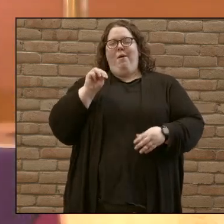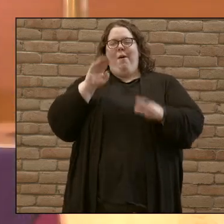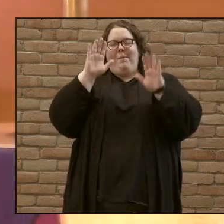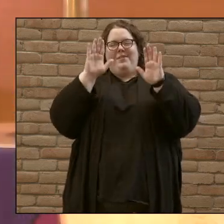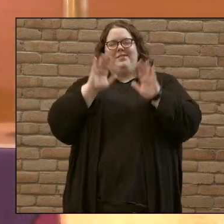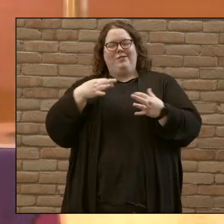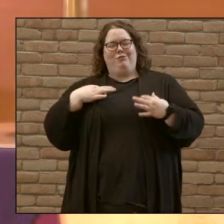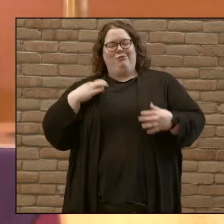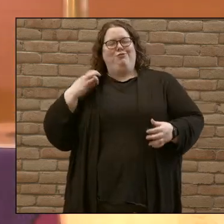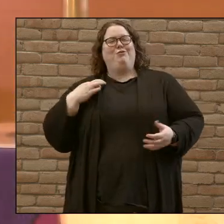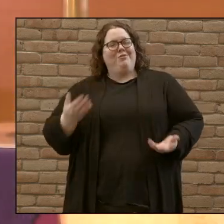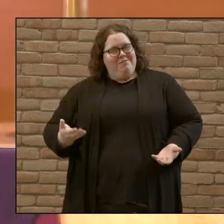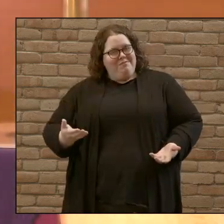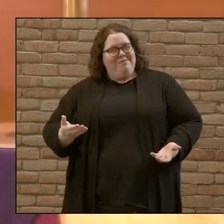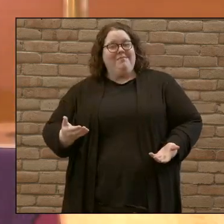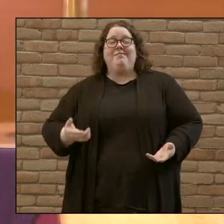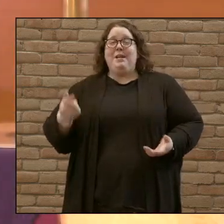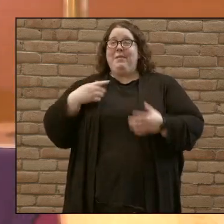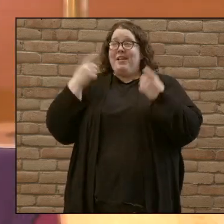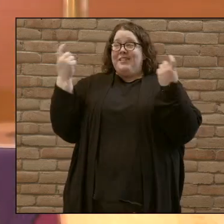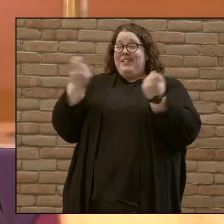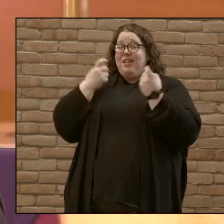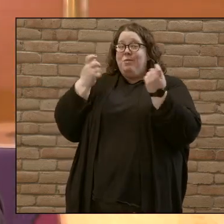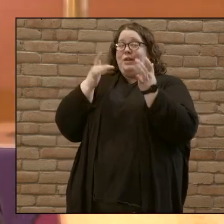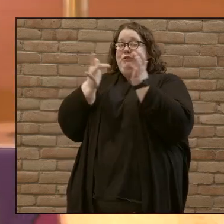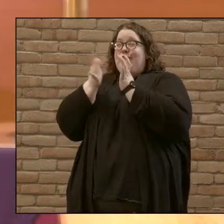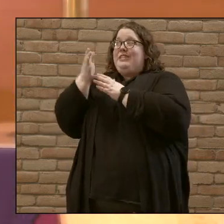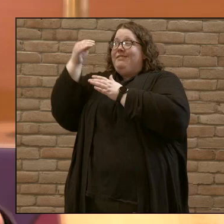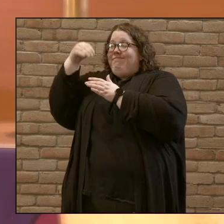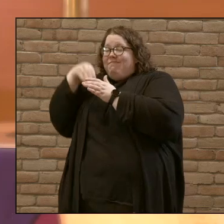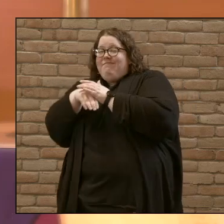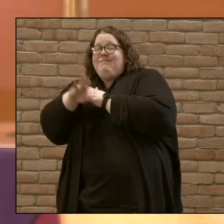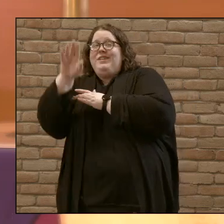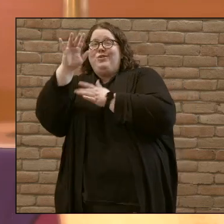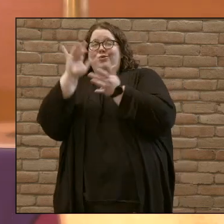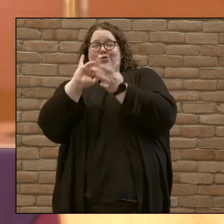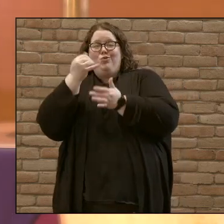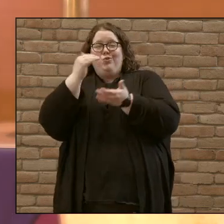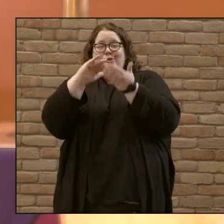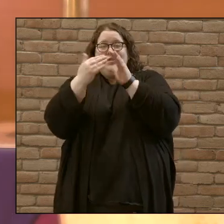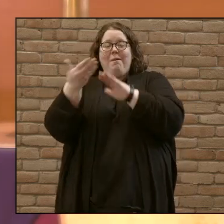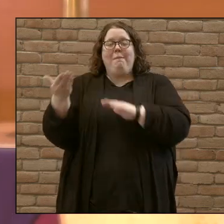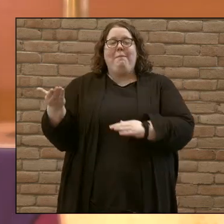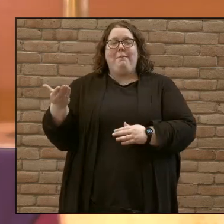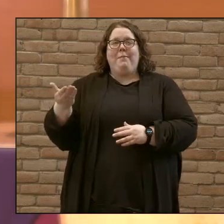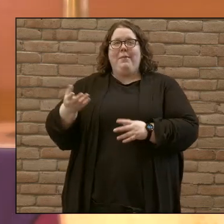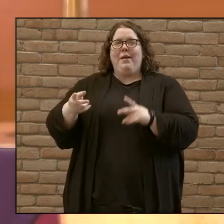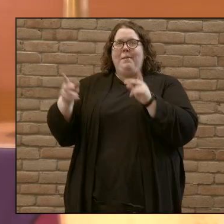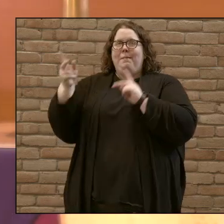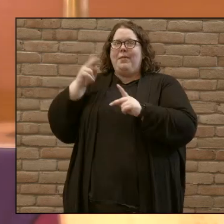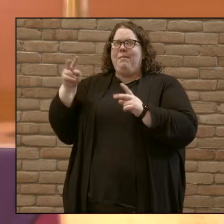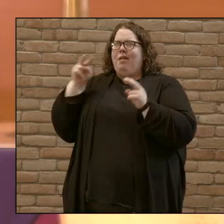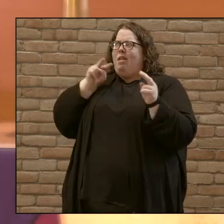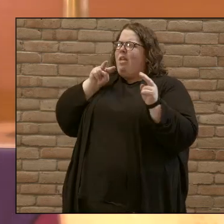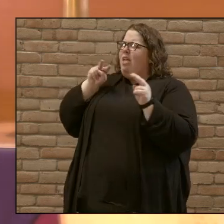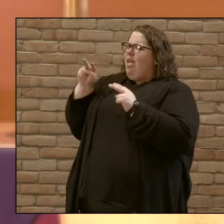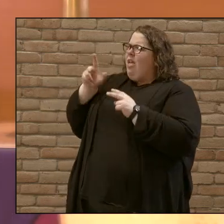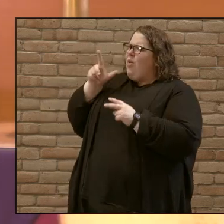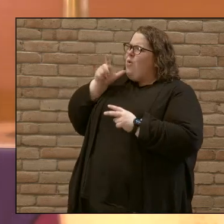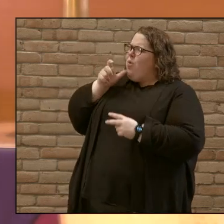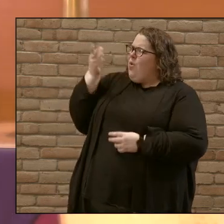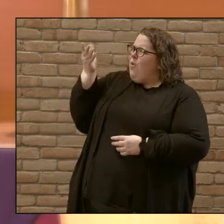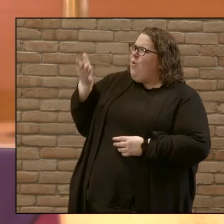celebrate Jesus entering into Jerusalem. And people wondered, who is this guy? Who